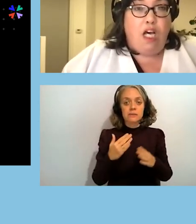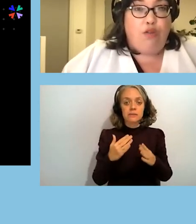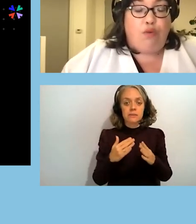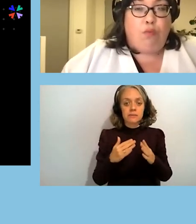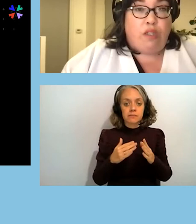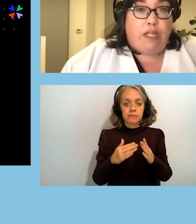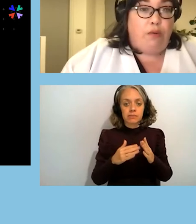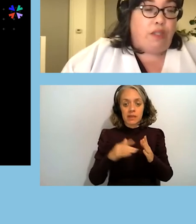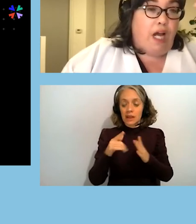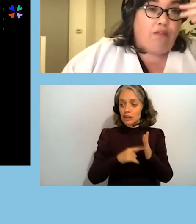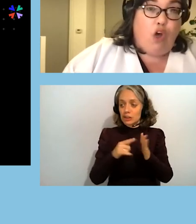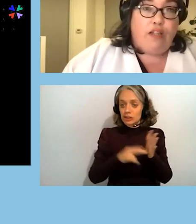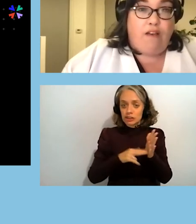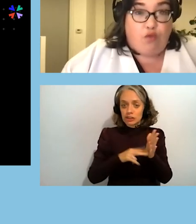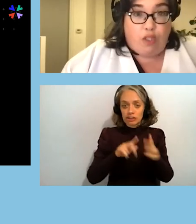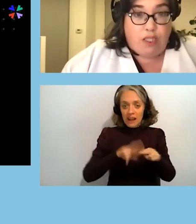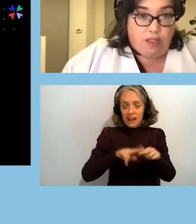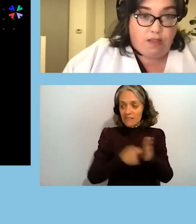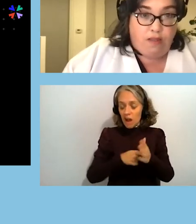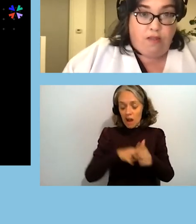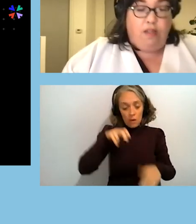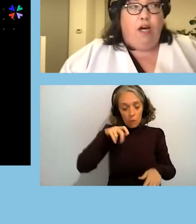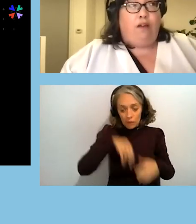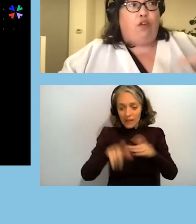the classroom one day and she's like, I've lost everything.